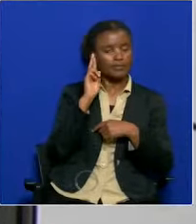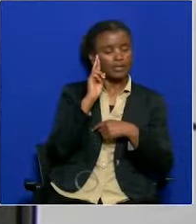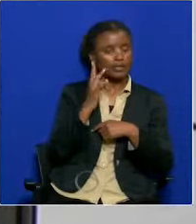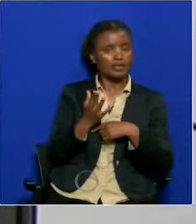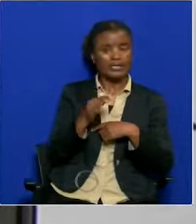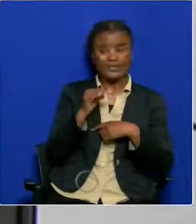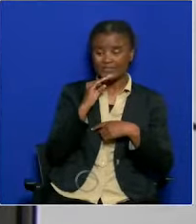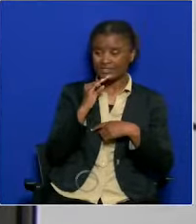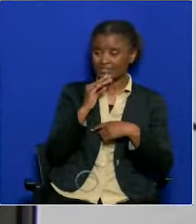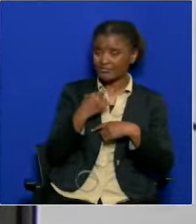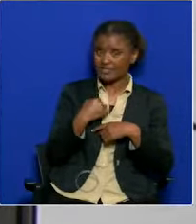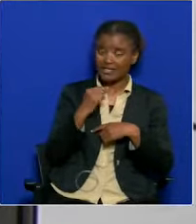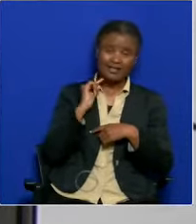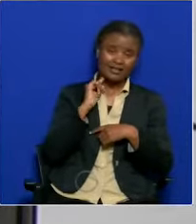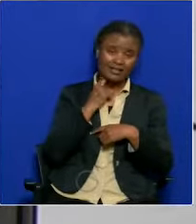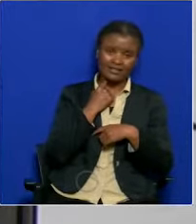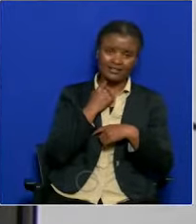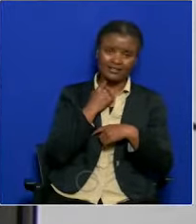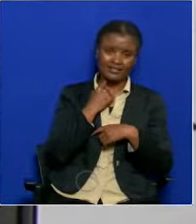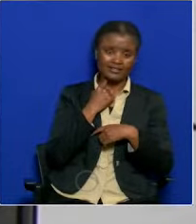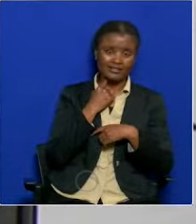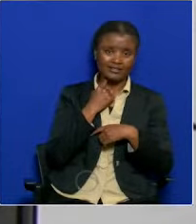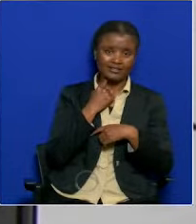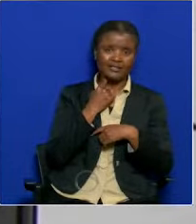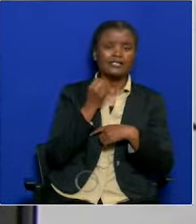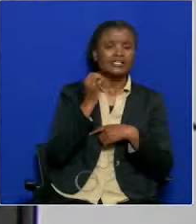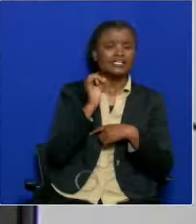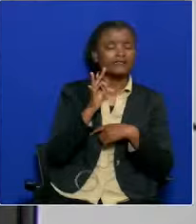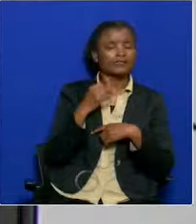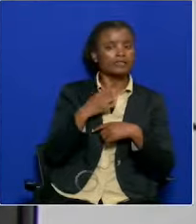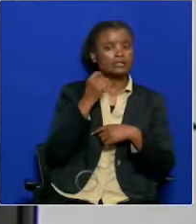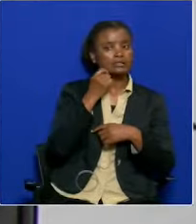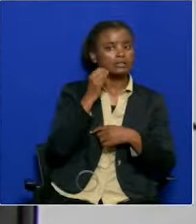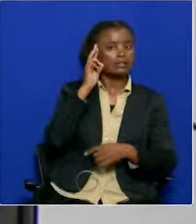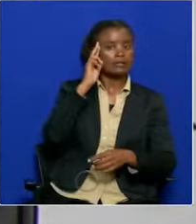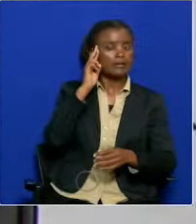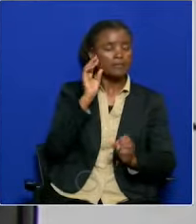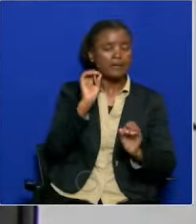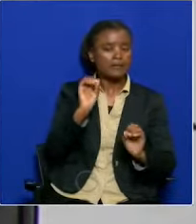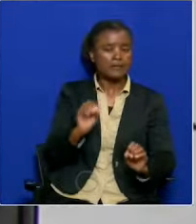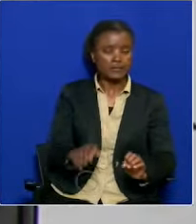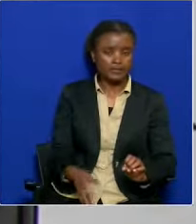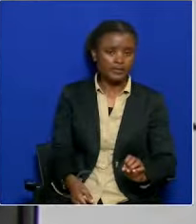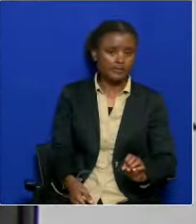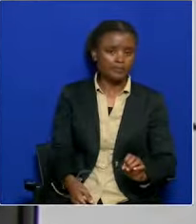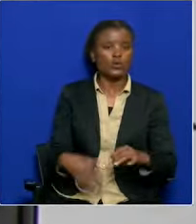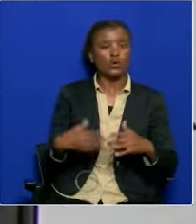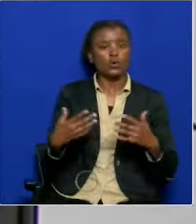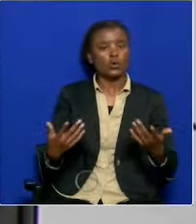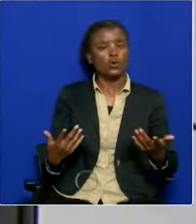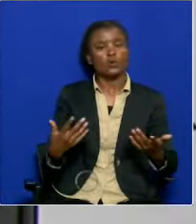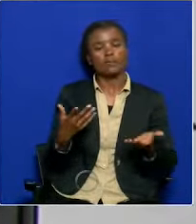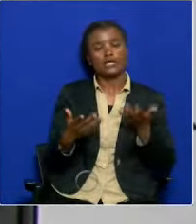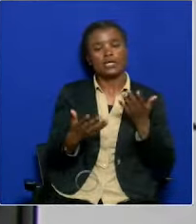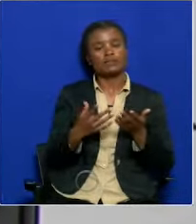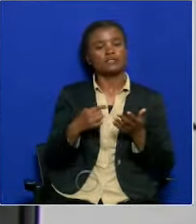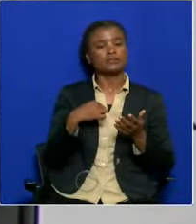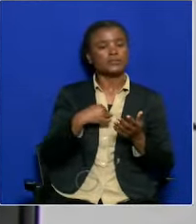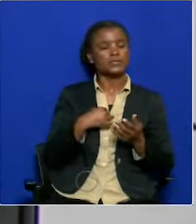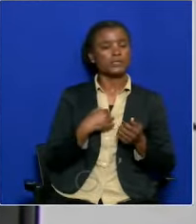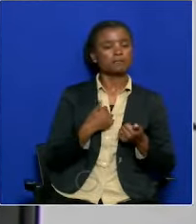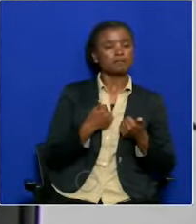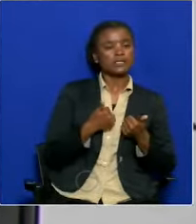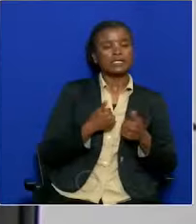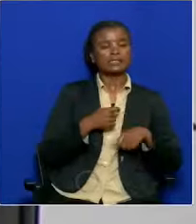ever I didn't remember something, or it was convenient for me to say so because it is